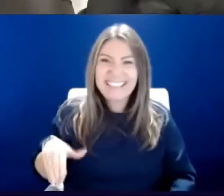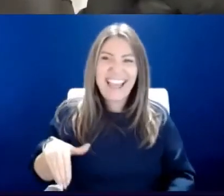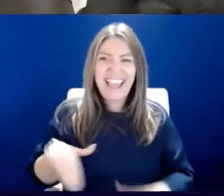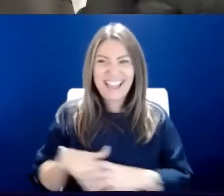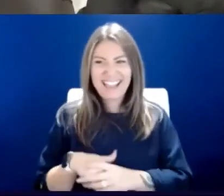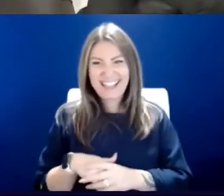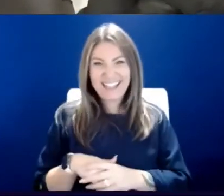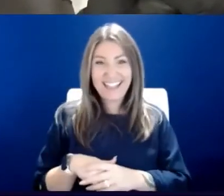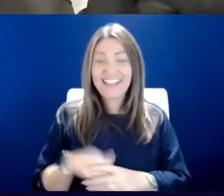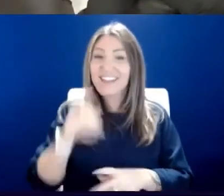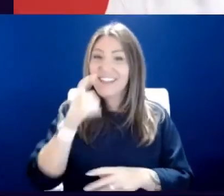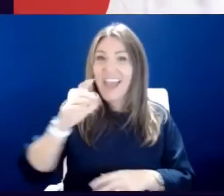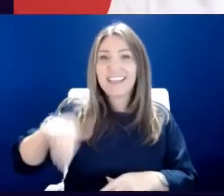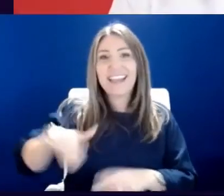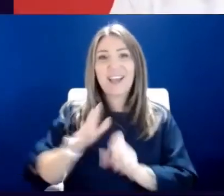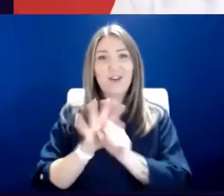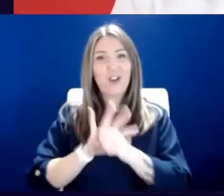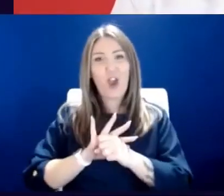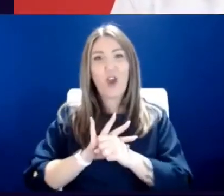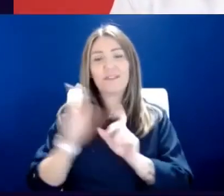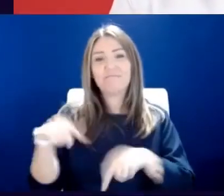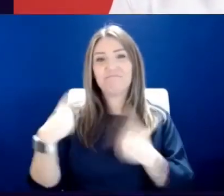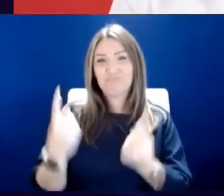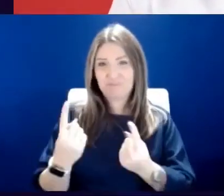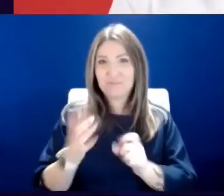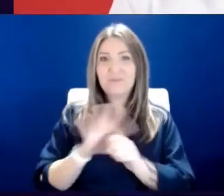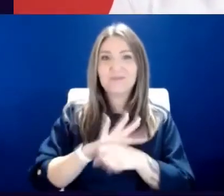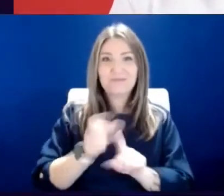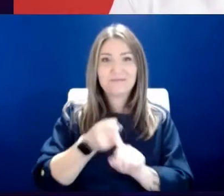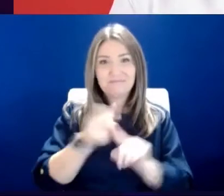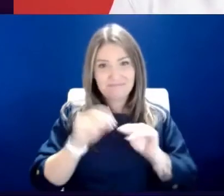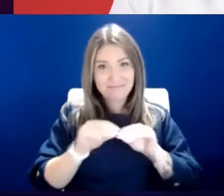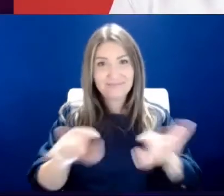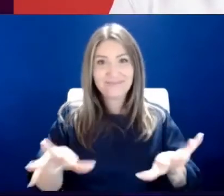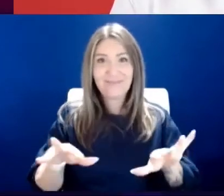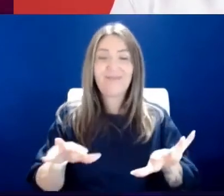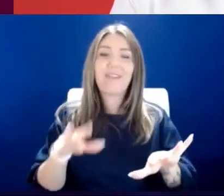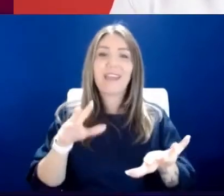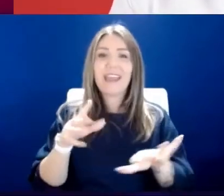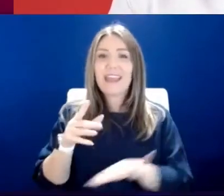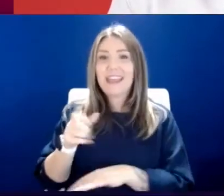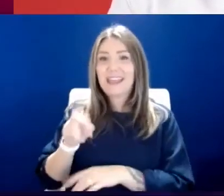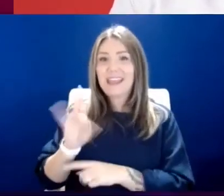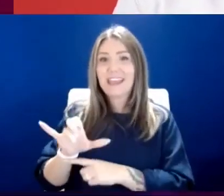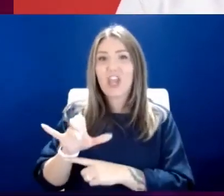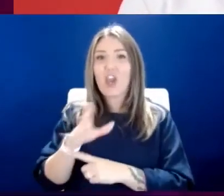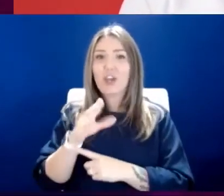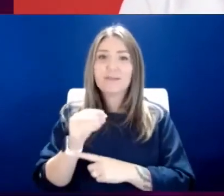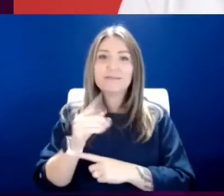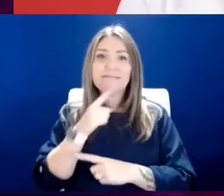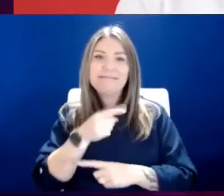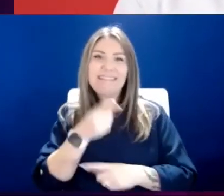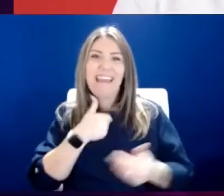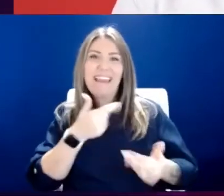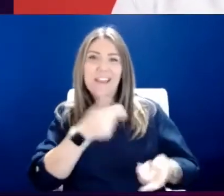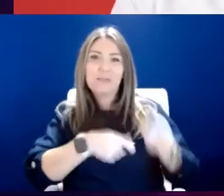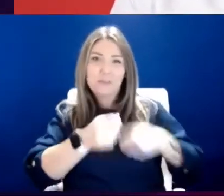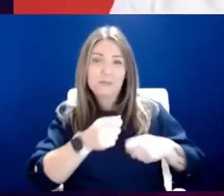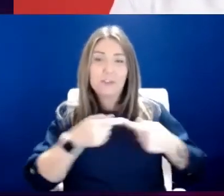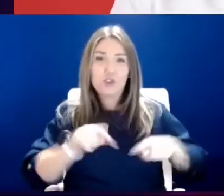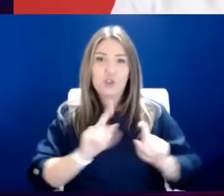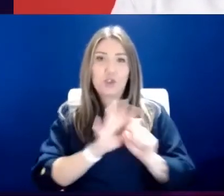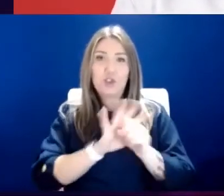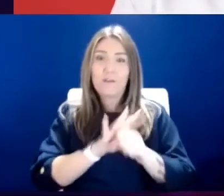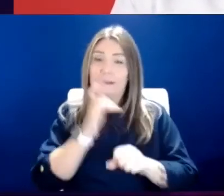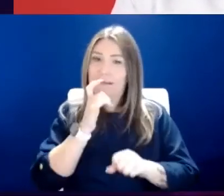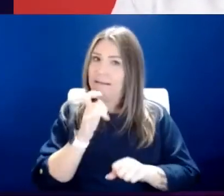yet. COVID, since the COVID happened, and Gary had the heart transplant during COVID time, so we are not able to do